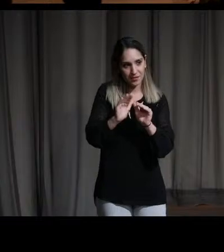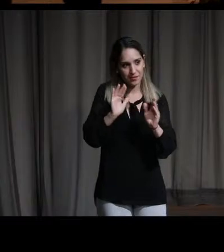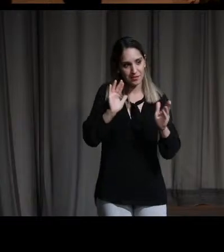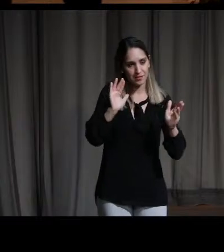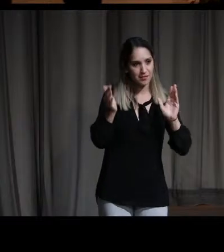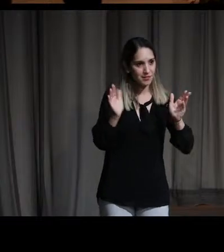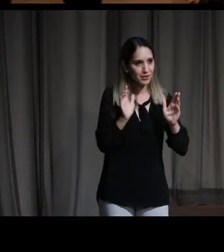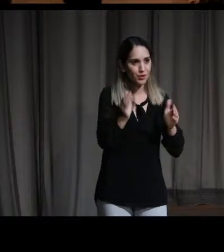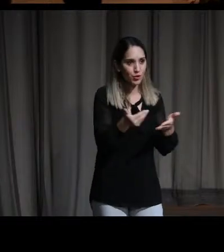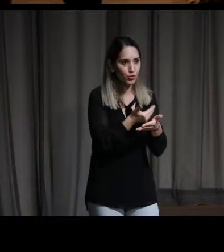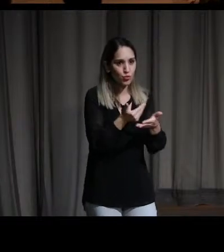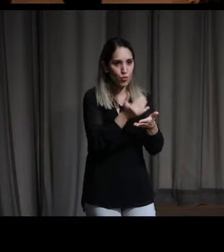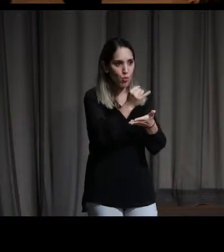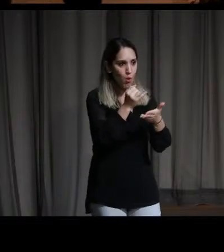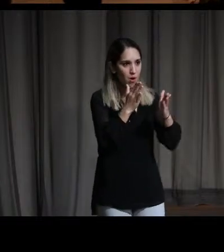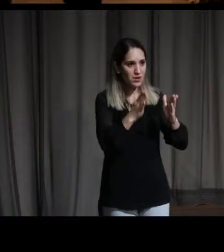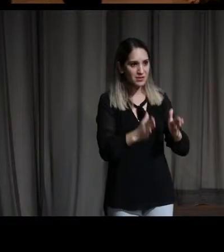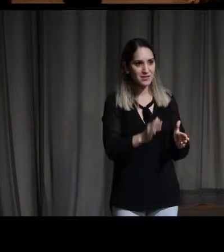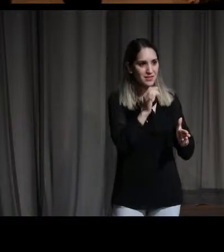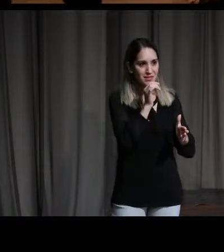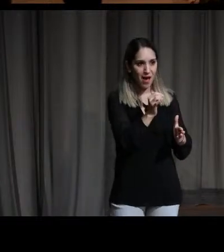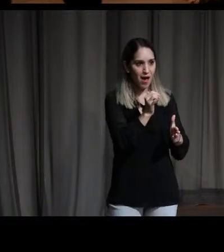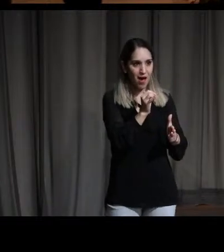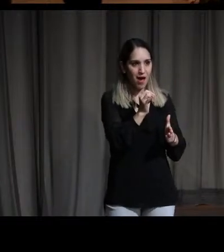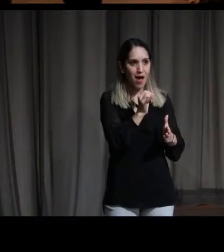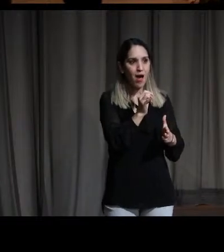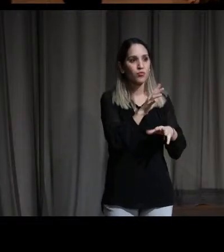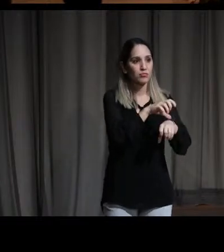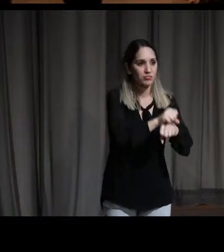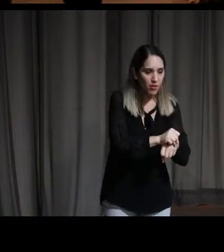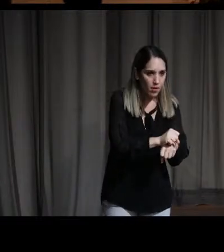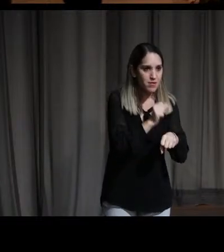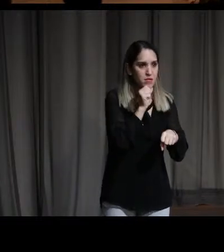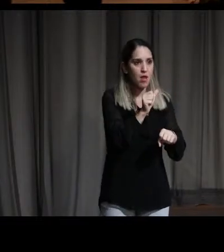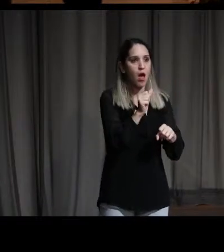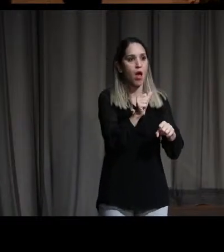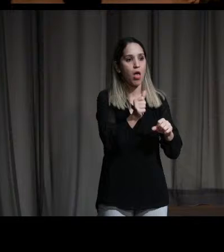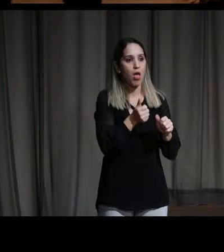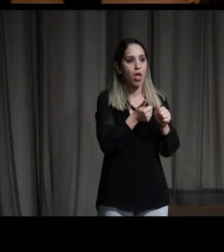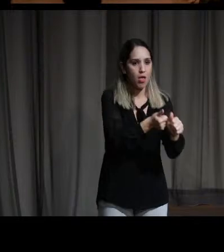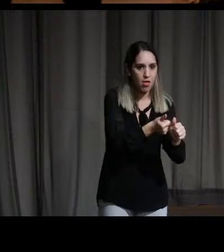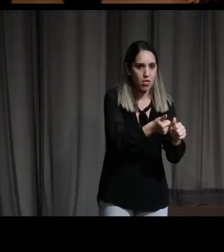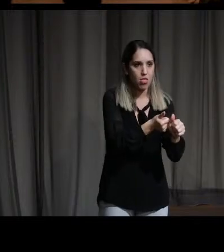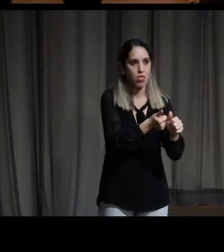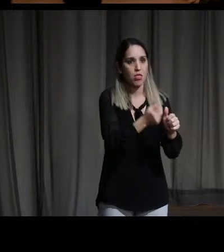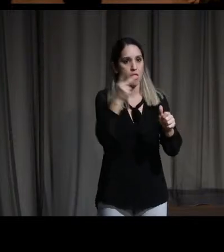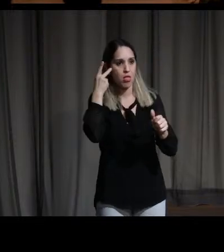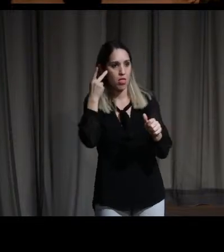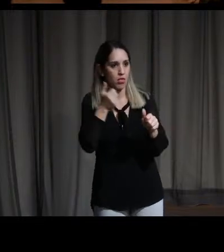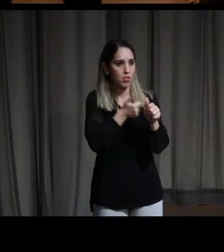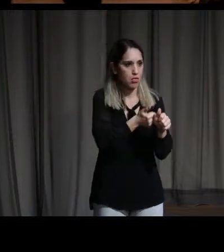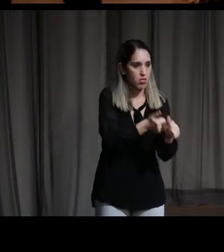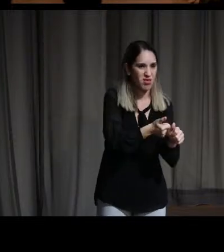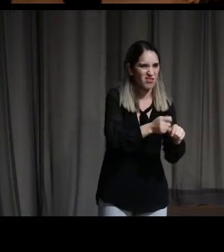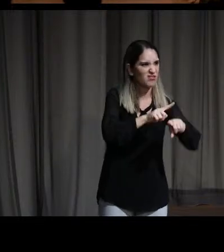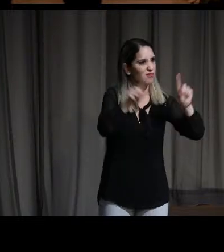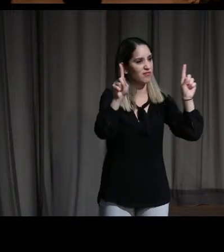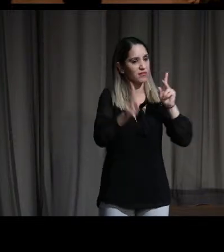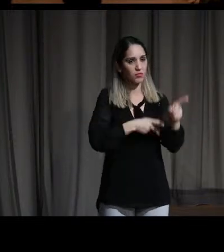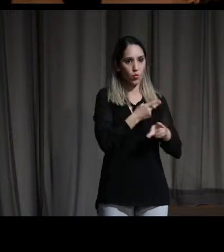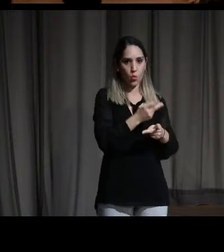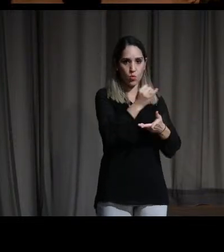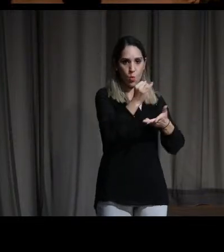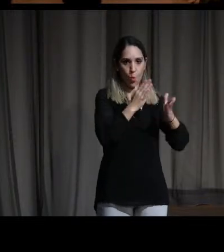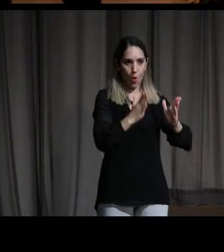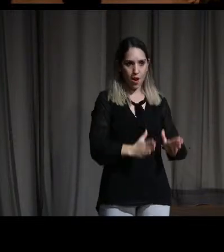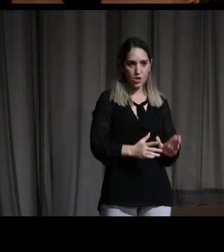very nonconformist, and don't know who, they're figuring out who they are. That's so interesting because, I mean, what that kind